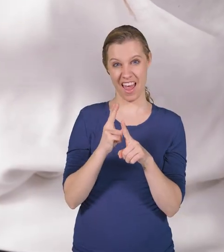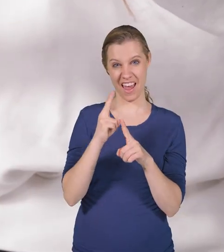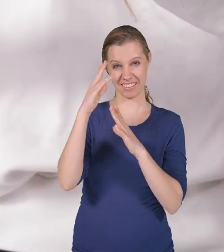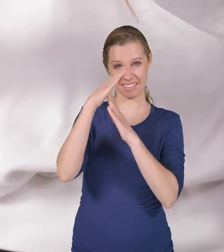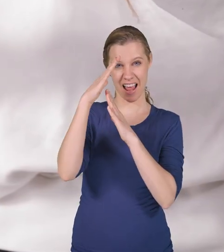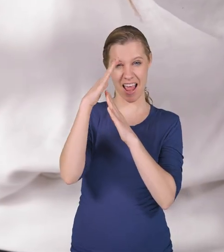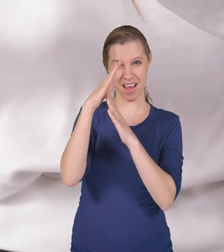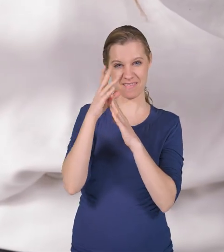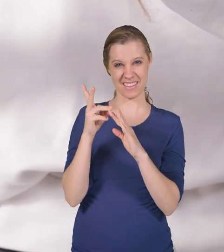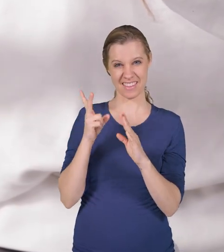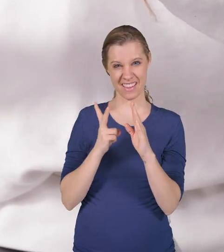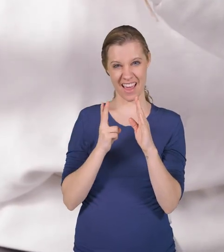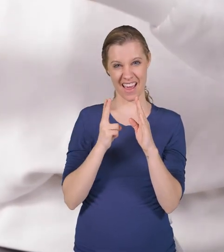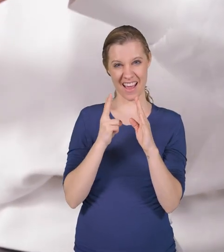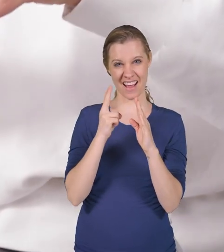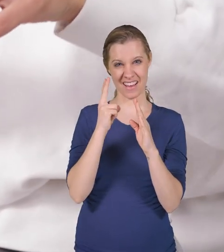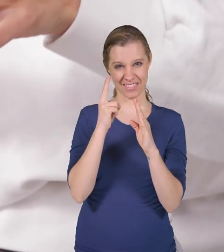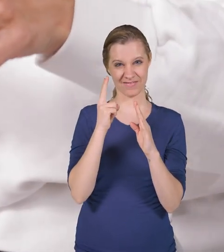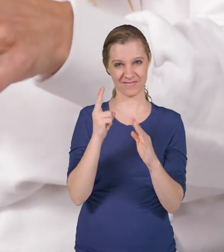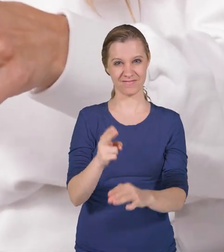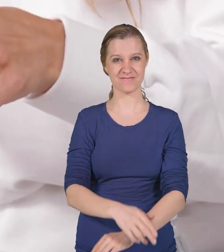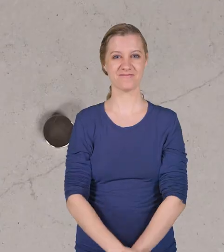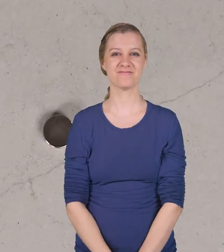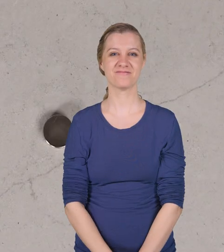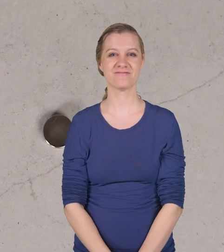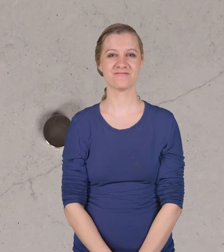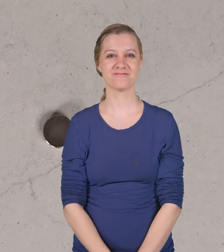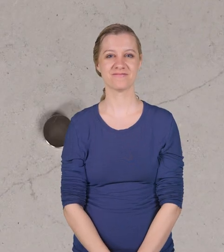here, right at the top,